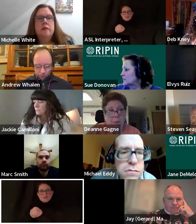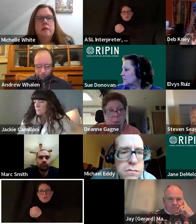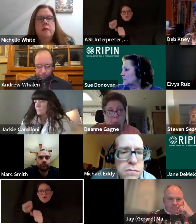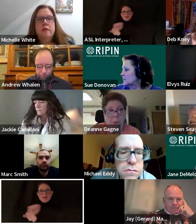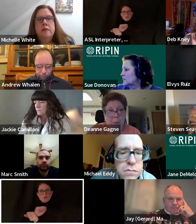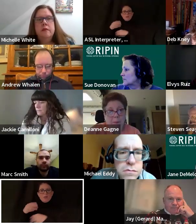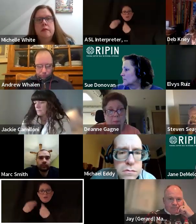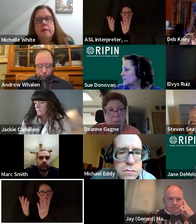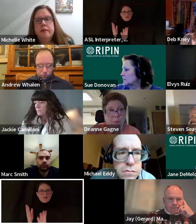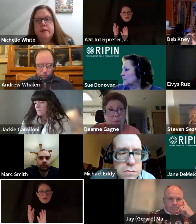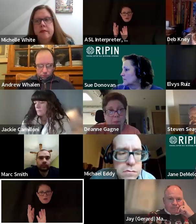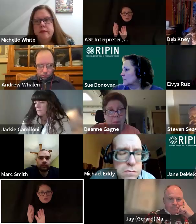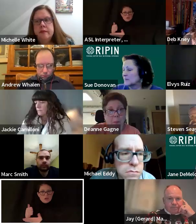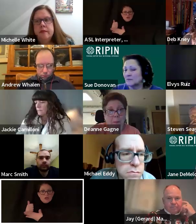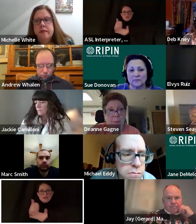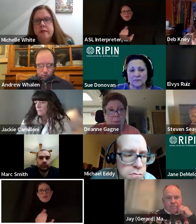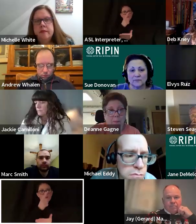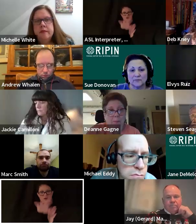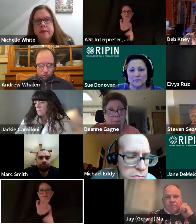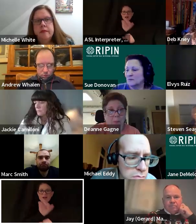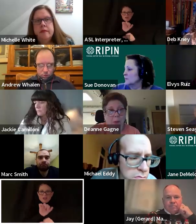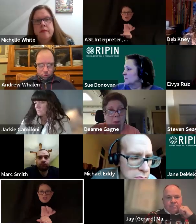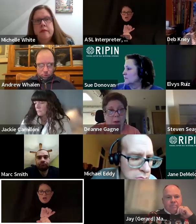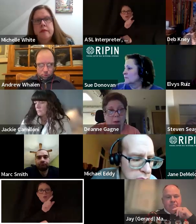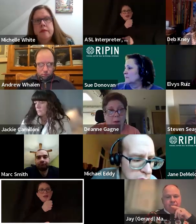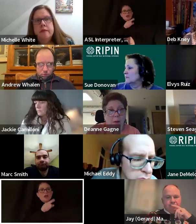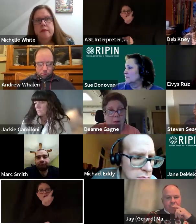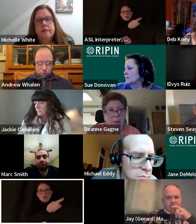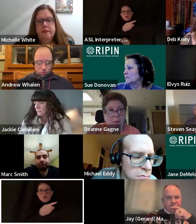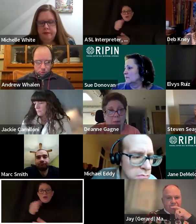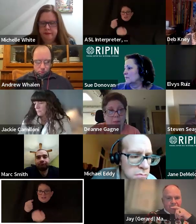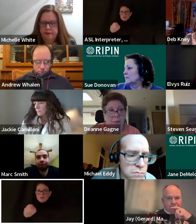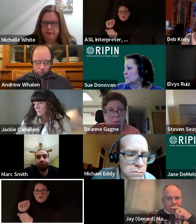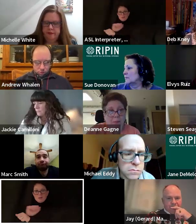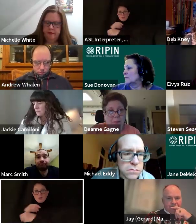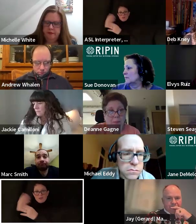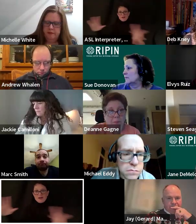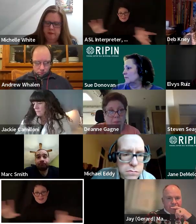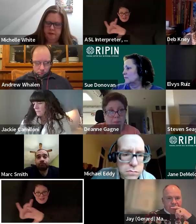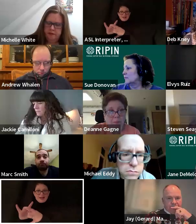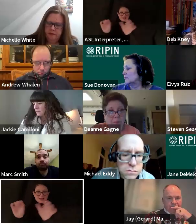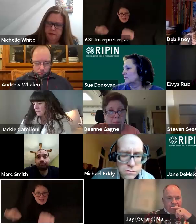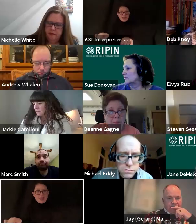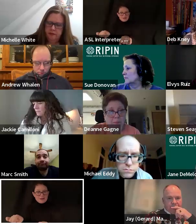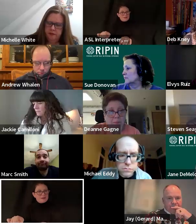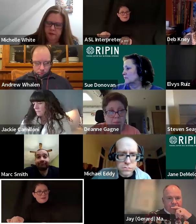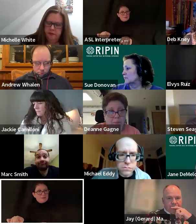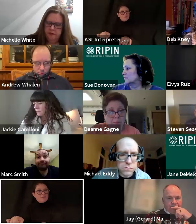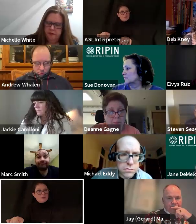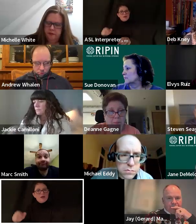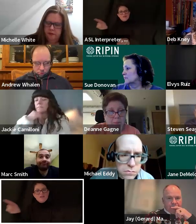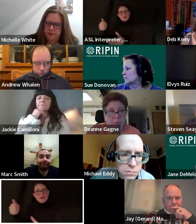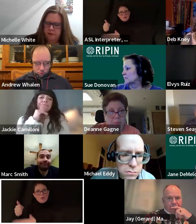employment providers who could help you. So we can connect you to supported employment providers who can help you